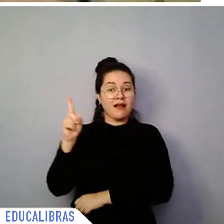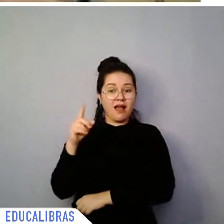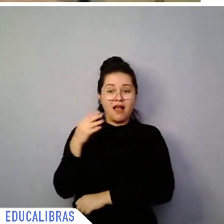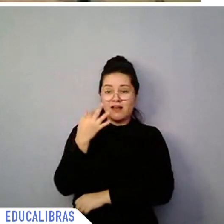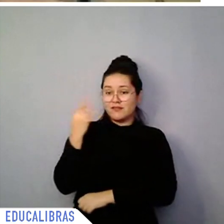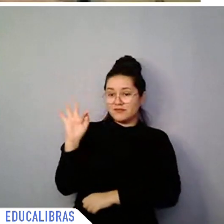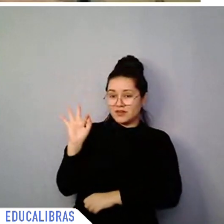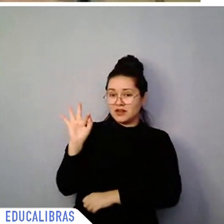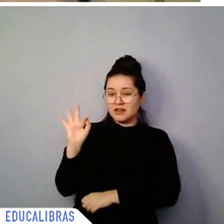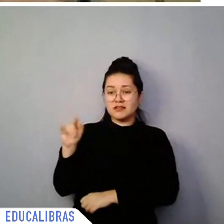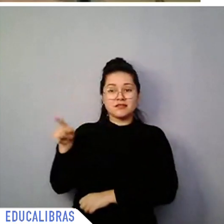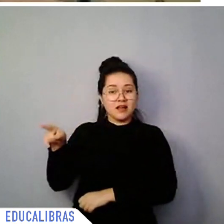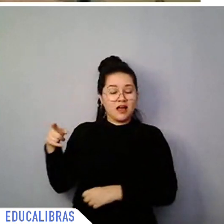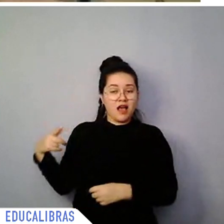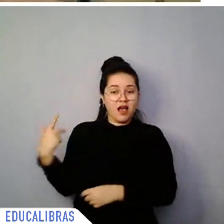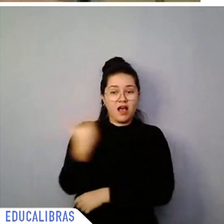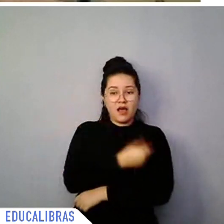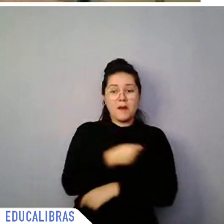France. Also,